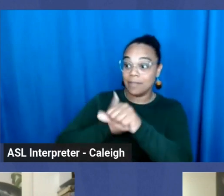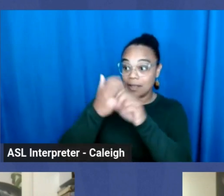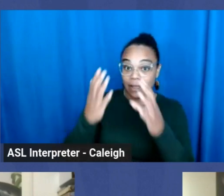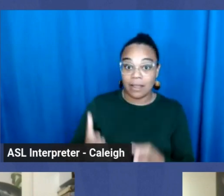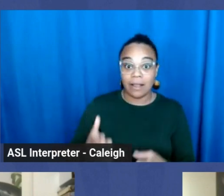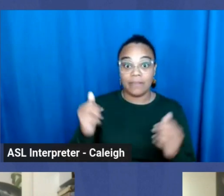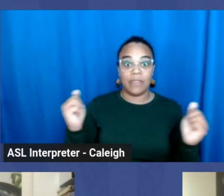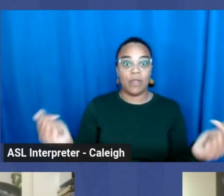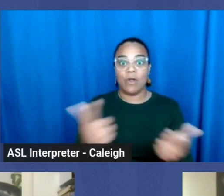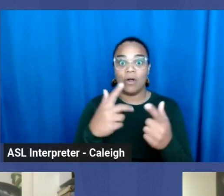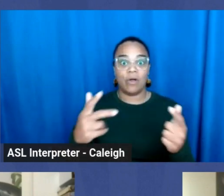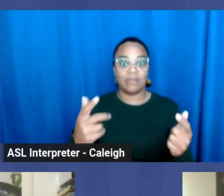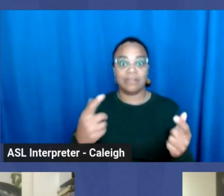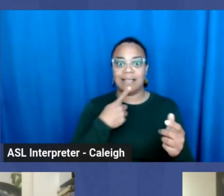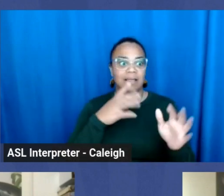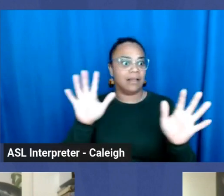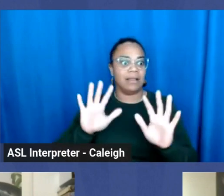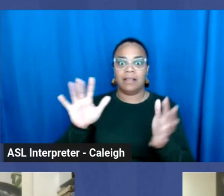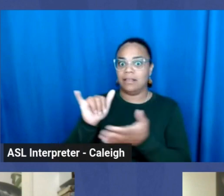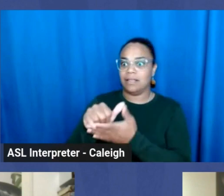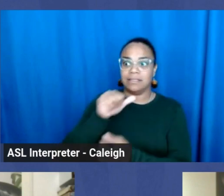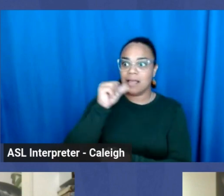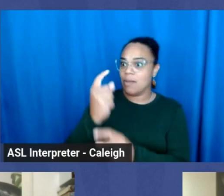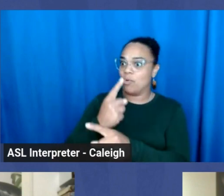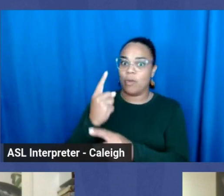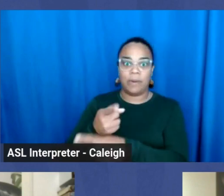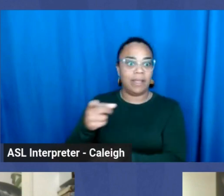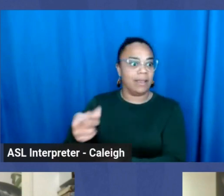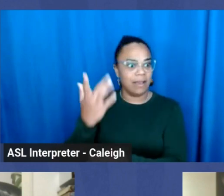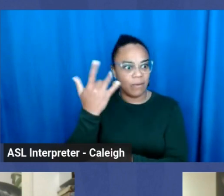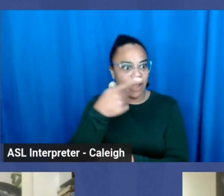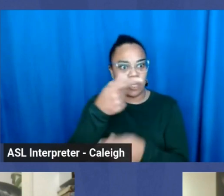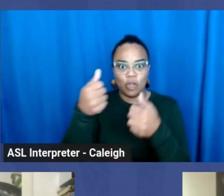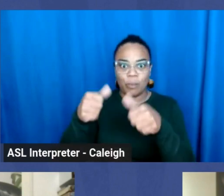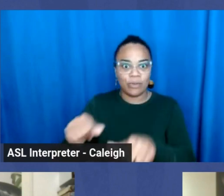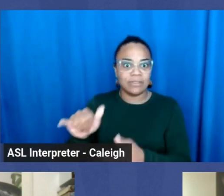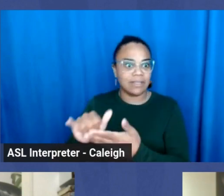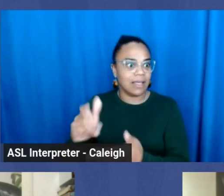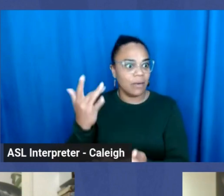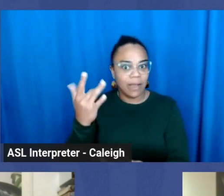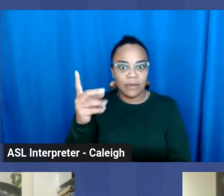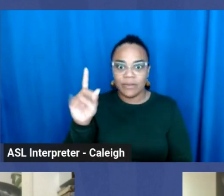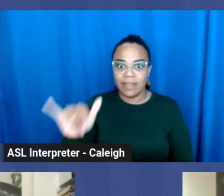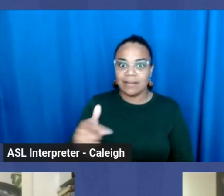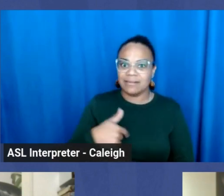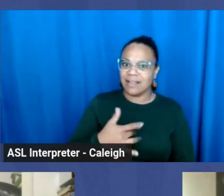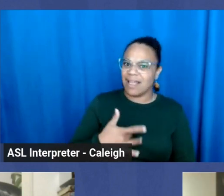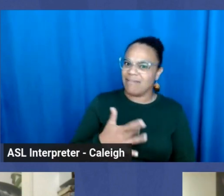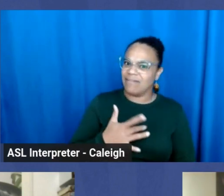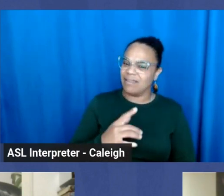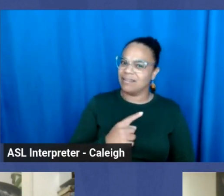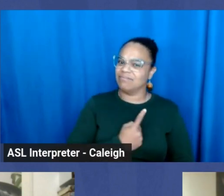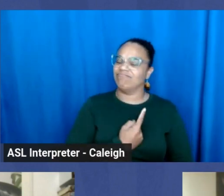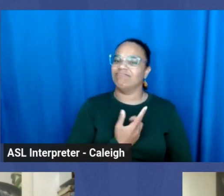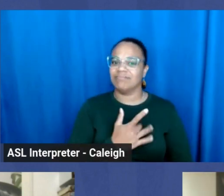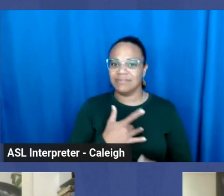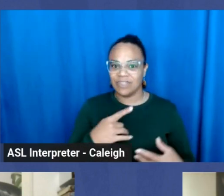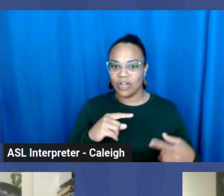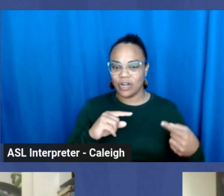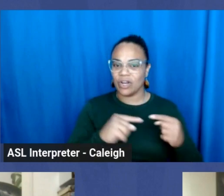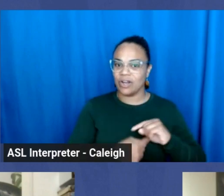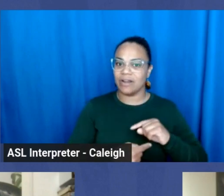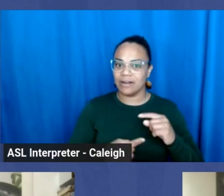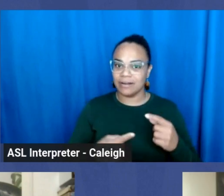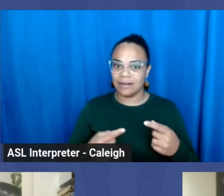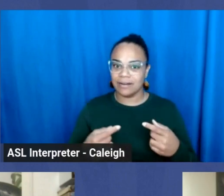Olivia, that's not appropriate. Why would you even post that? Why would you do that? It was heartbreaking, let me tell you, because I would have sisters sitting in the